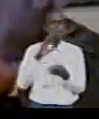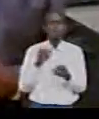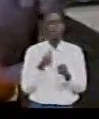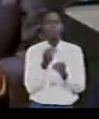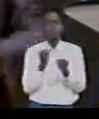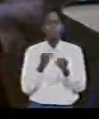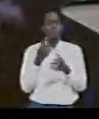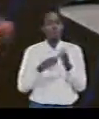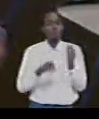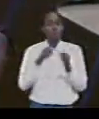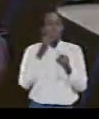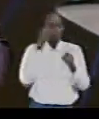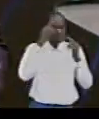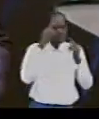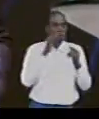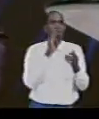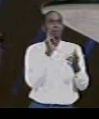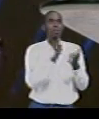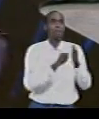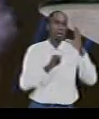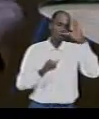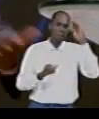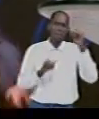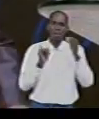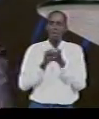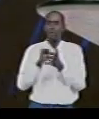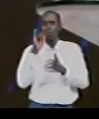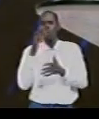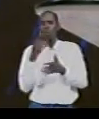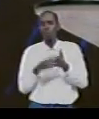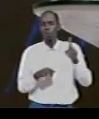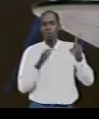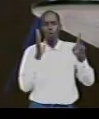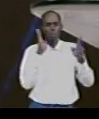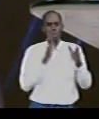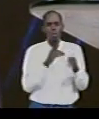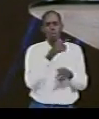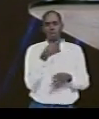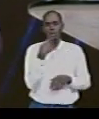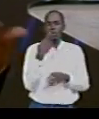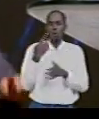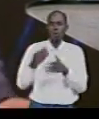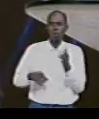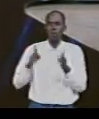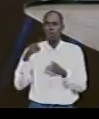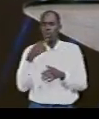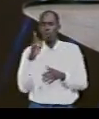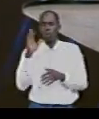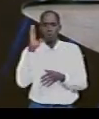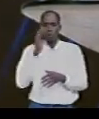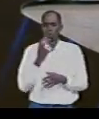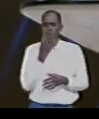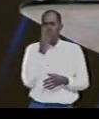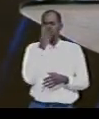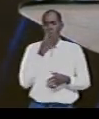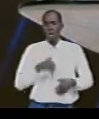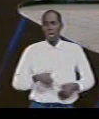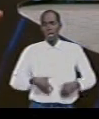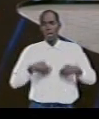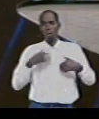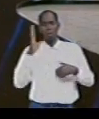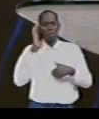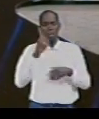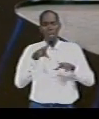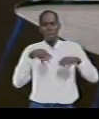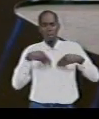now, that man, that woman, what will he say? What will she say? Will she frown? Will he frown? Will he accept